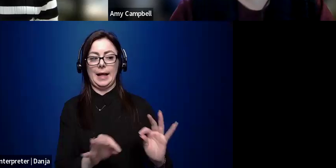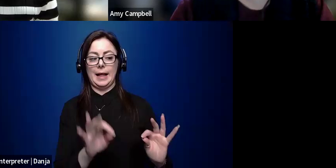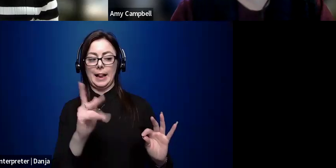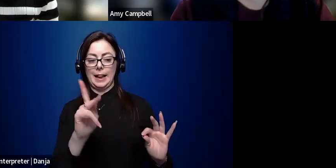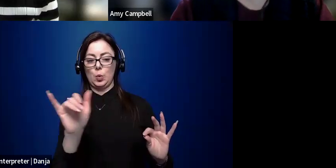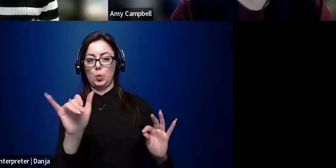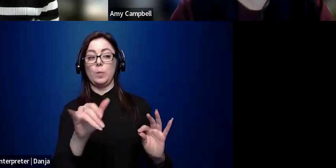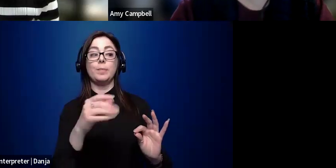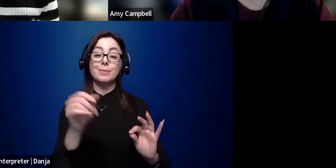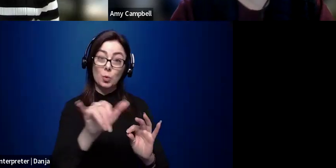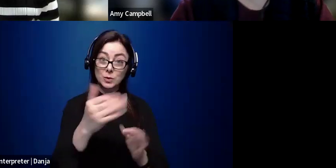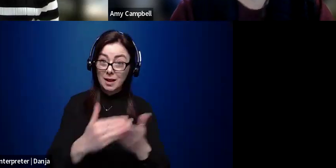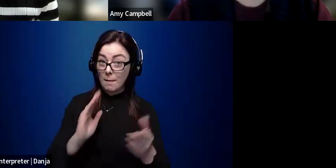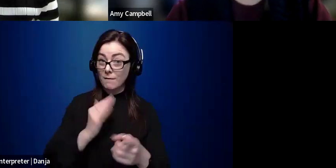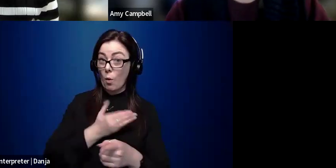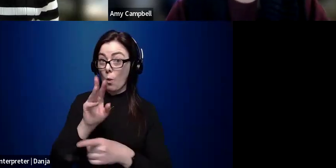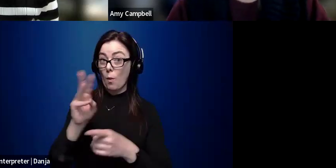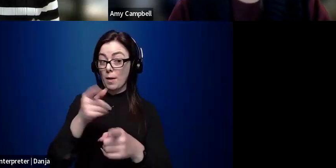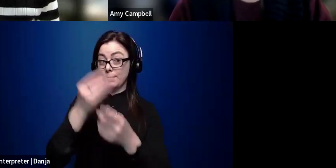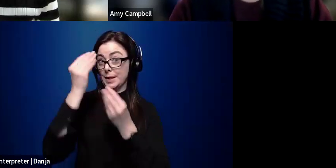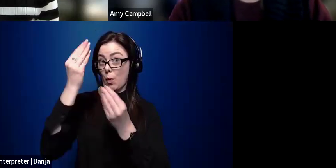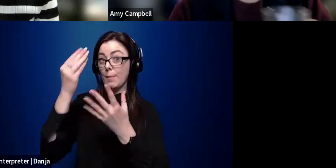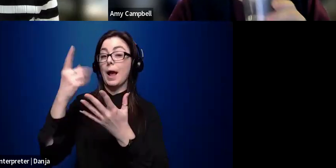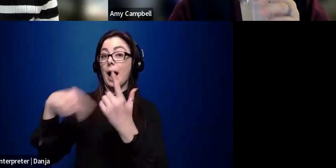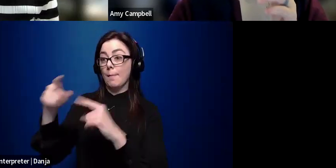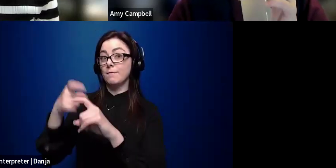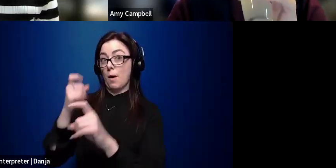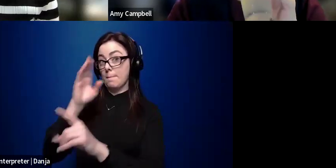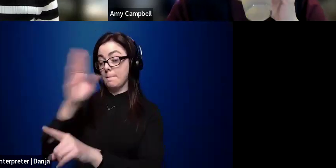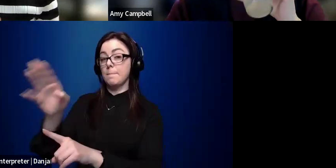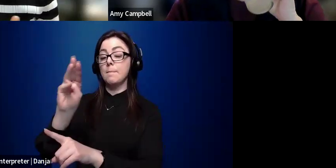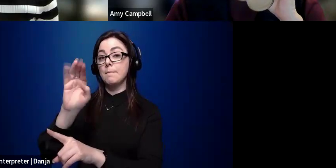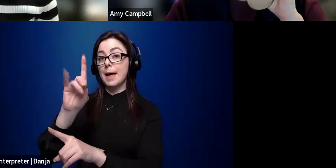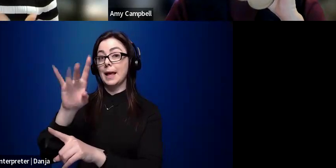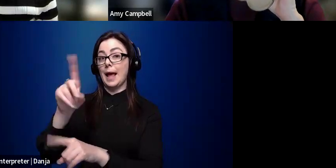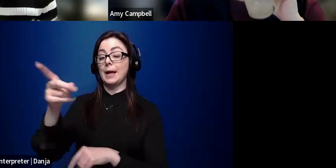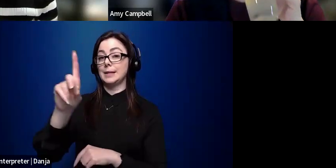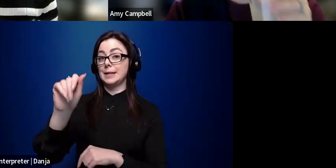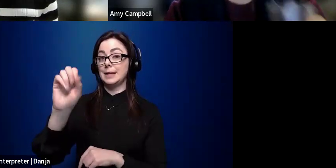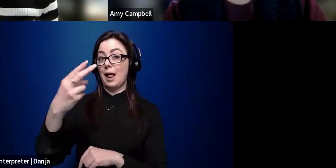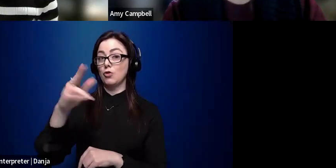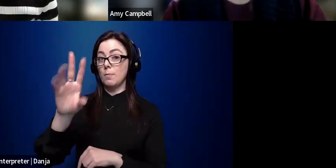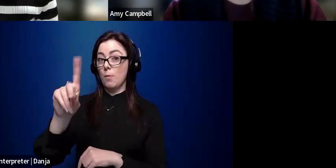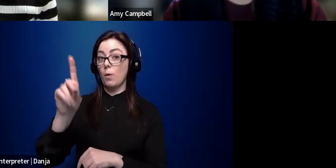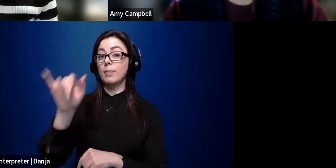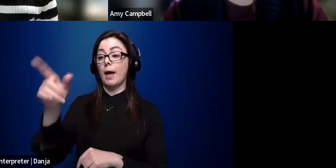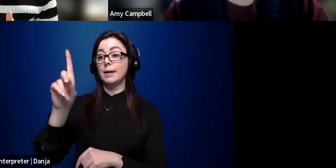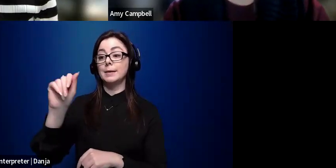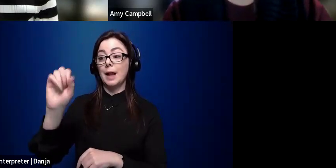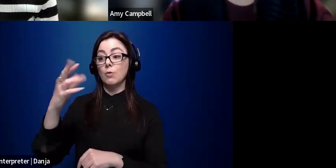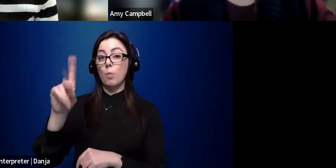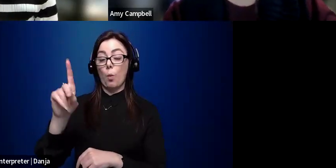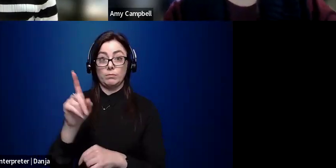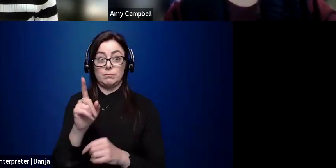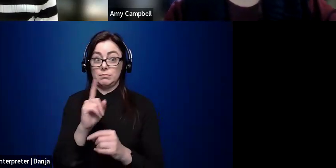data comes right off the Medicaid dashboard. And the dashboard is real-time data, whereas